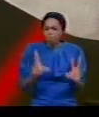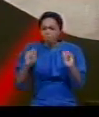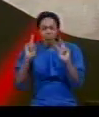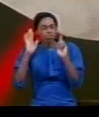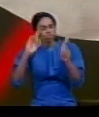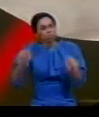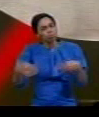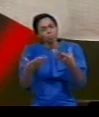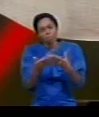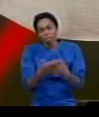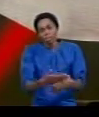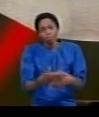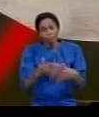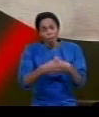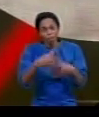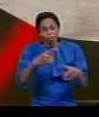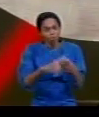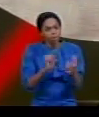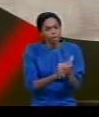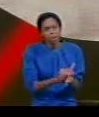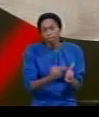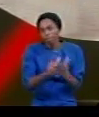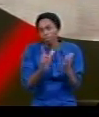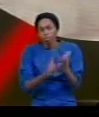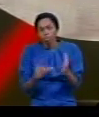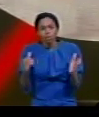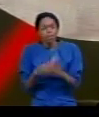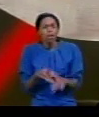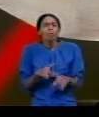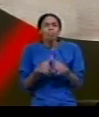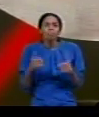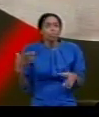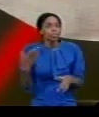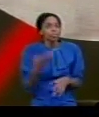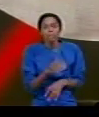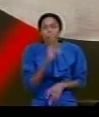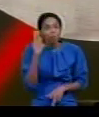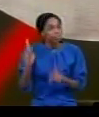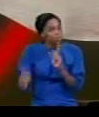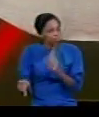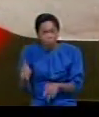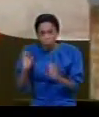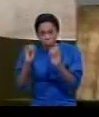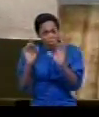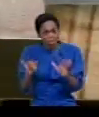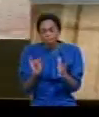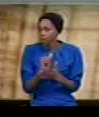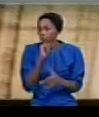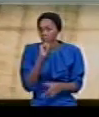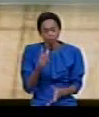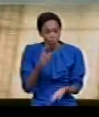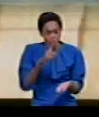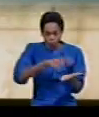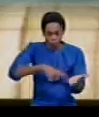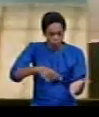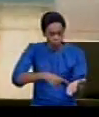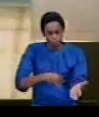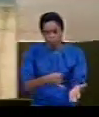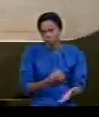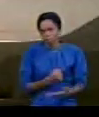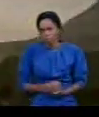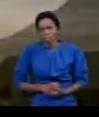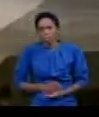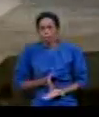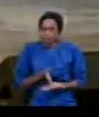anymore. But there were teachers that were incorrigible. It's just like somebody has been going